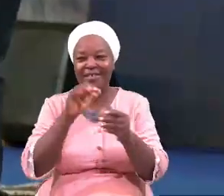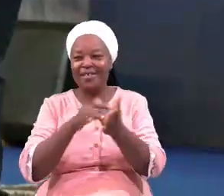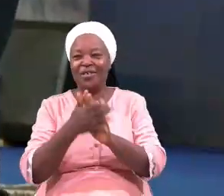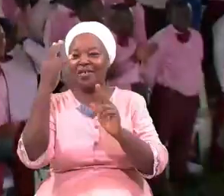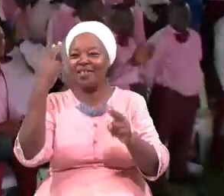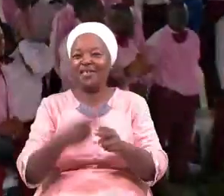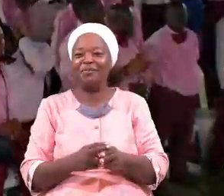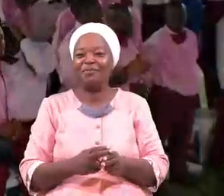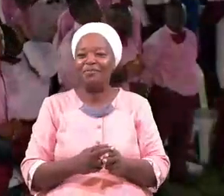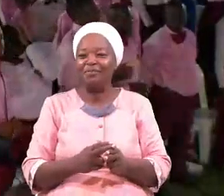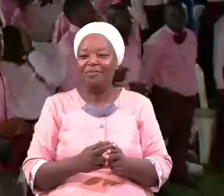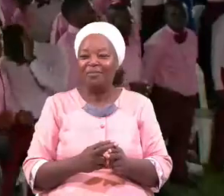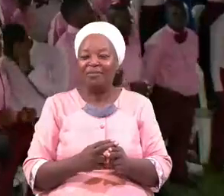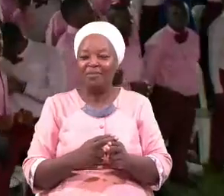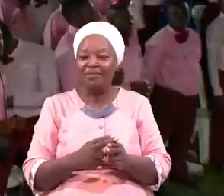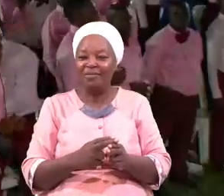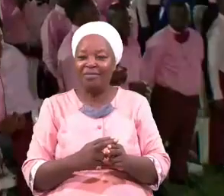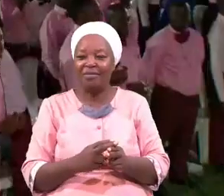name.